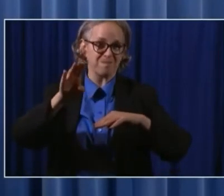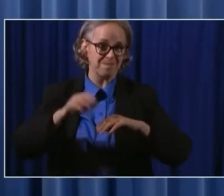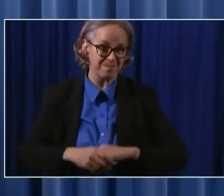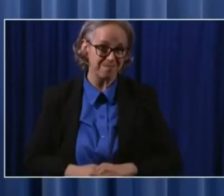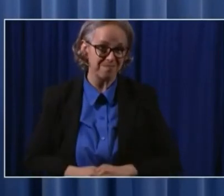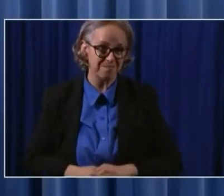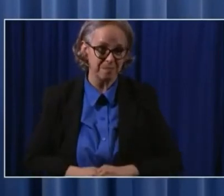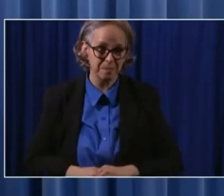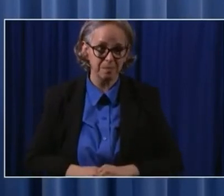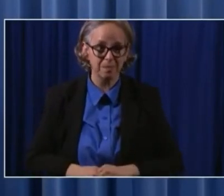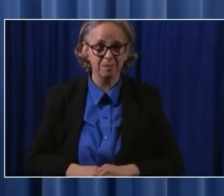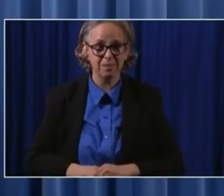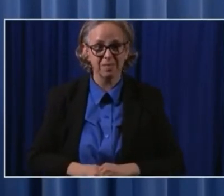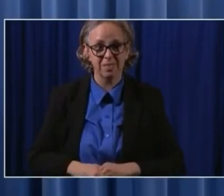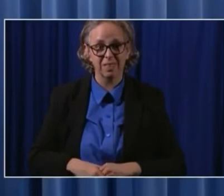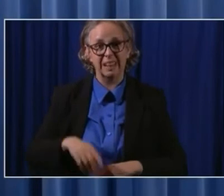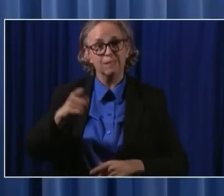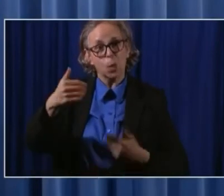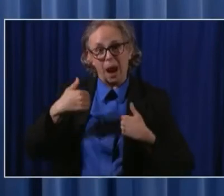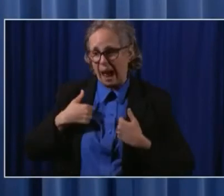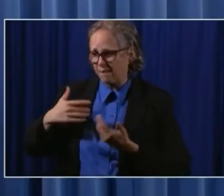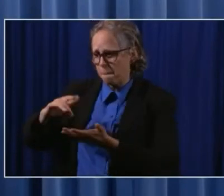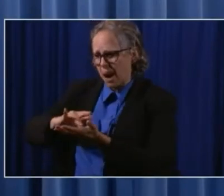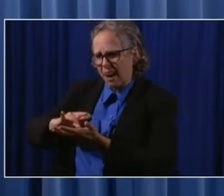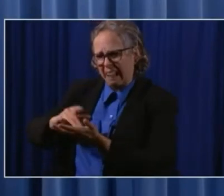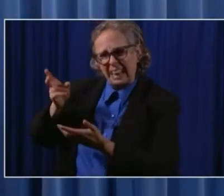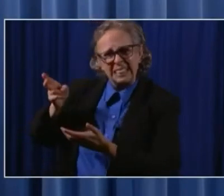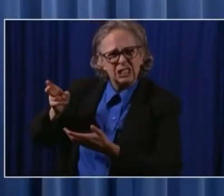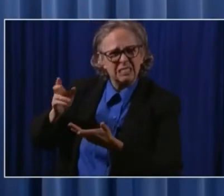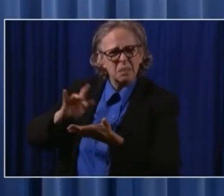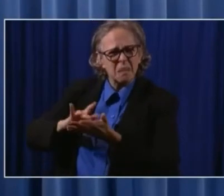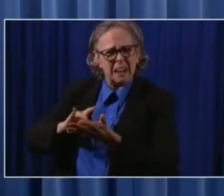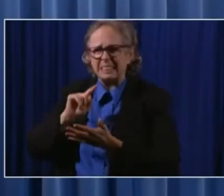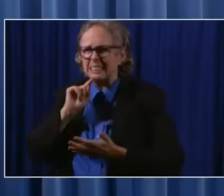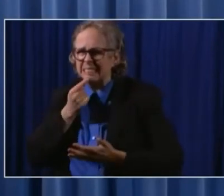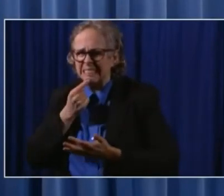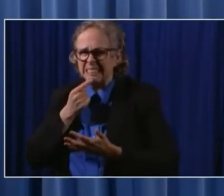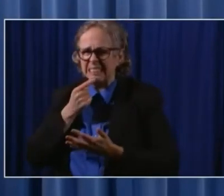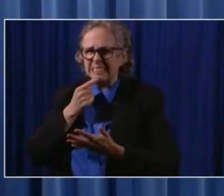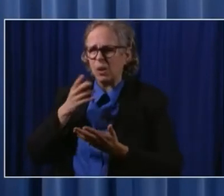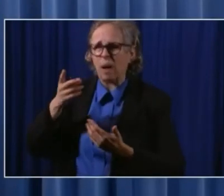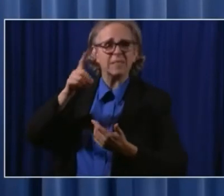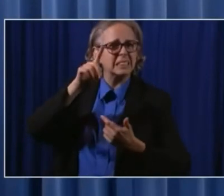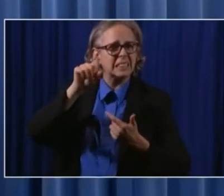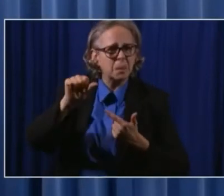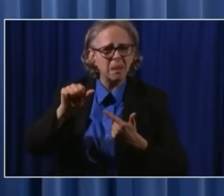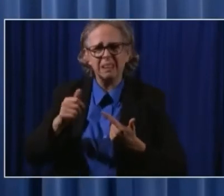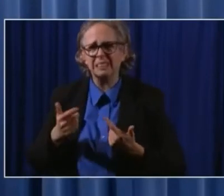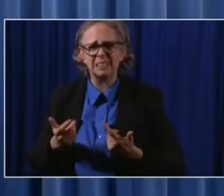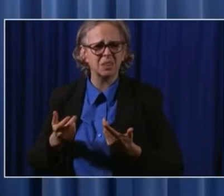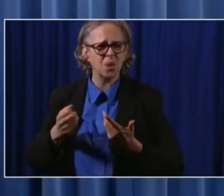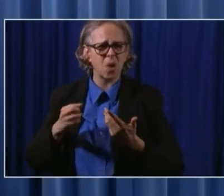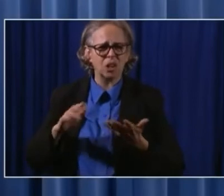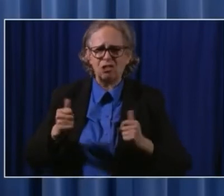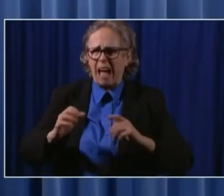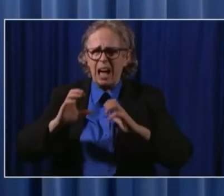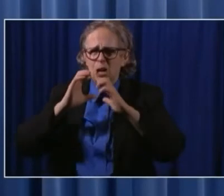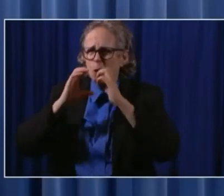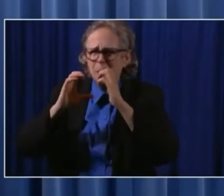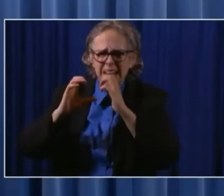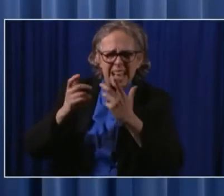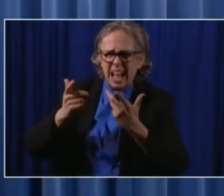medical condition or a disability, or those who are trying to communicate with someone who has a disability. Second, those